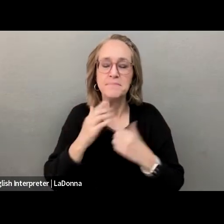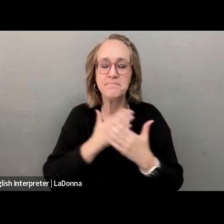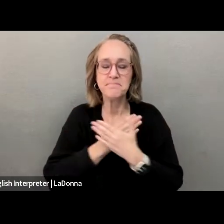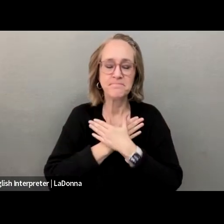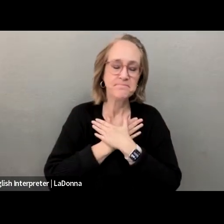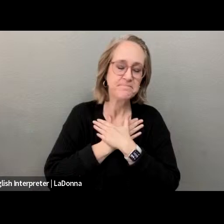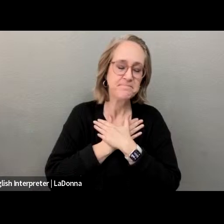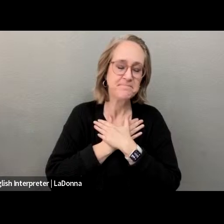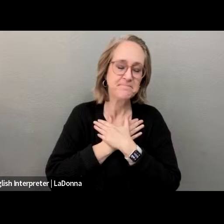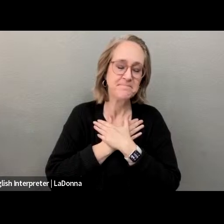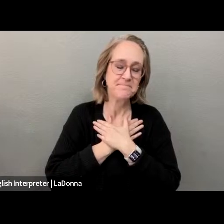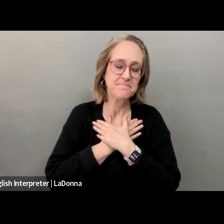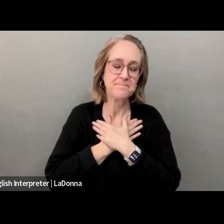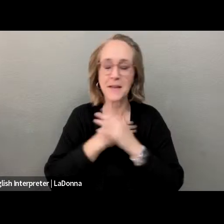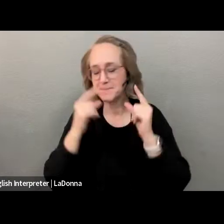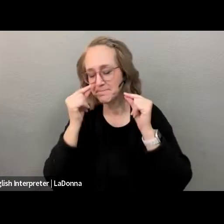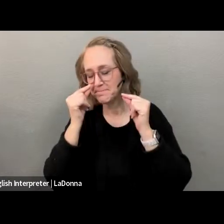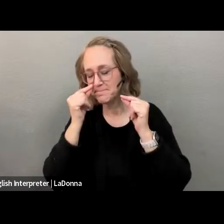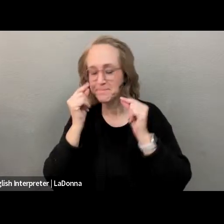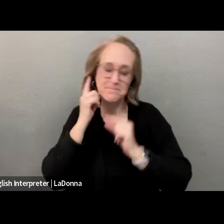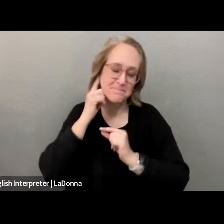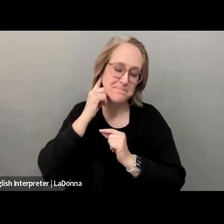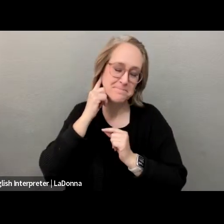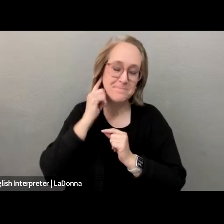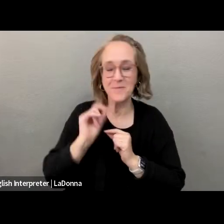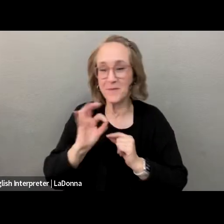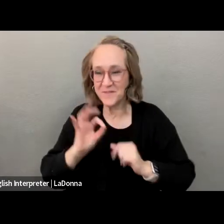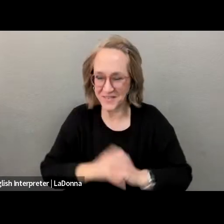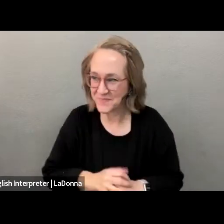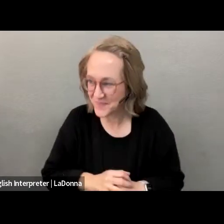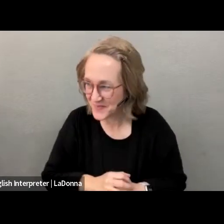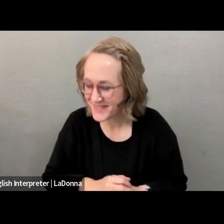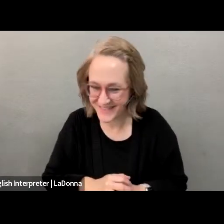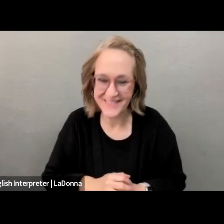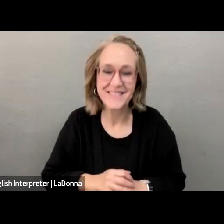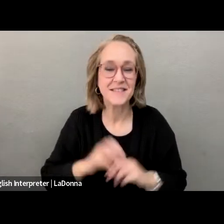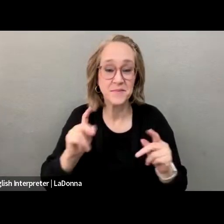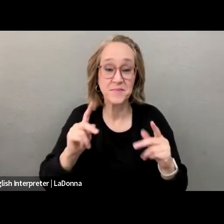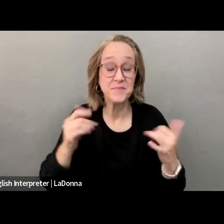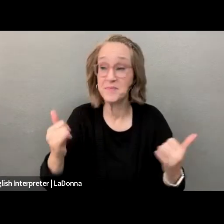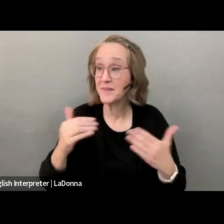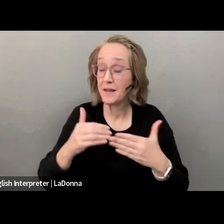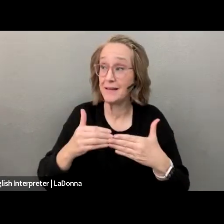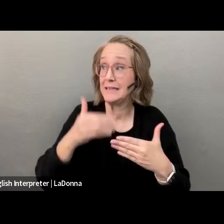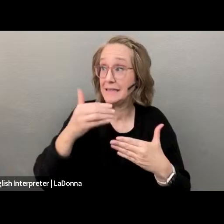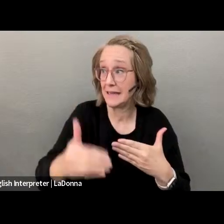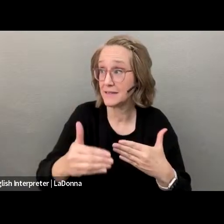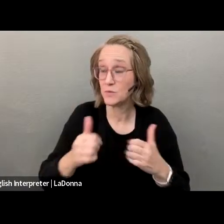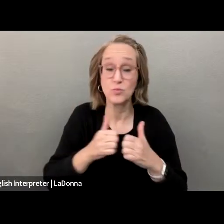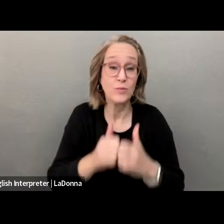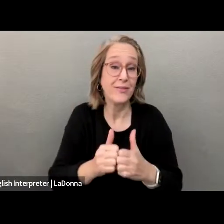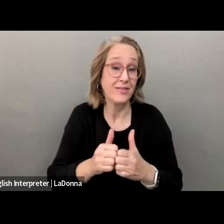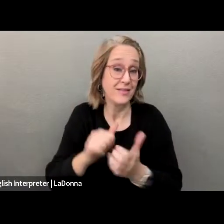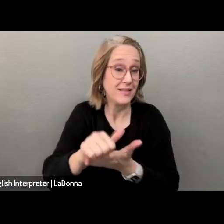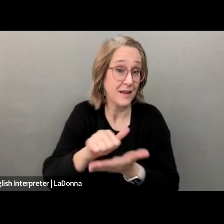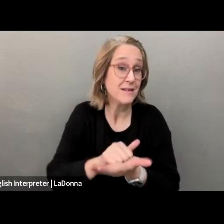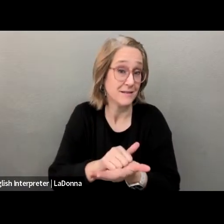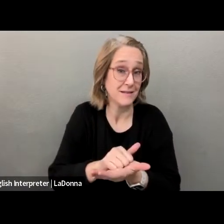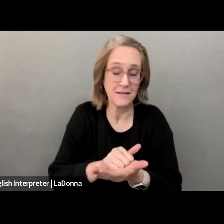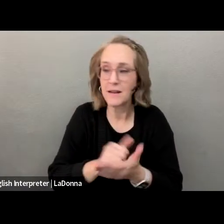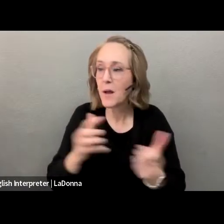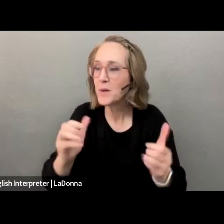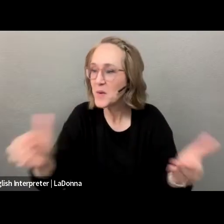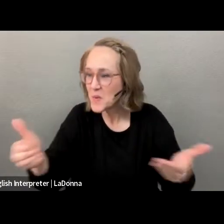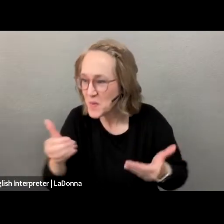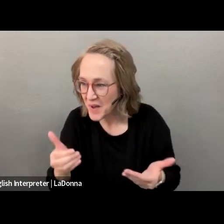stretched. All right, we'll go to our next agenda item. And I would like to